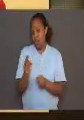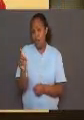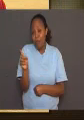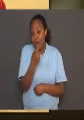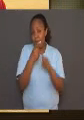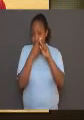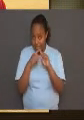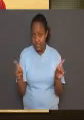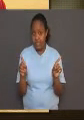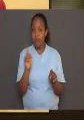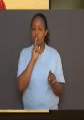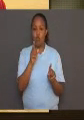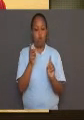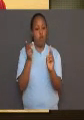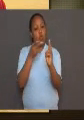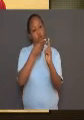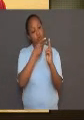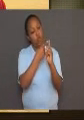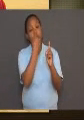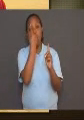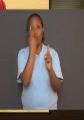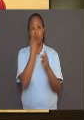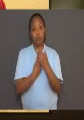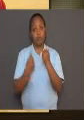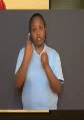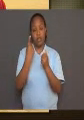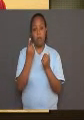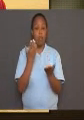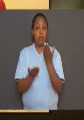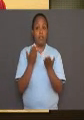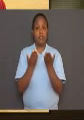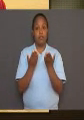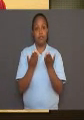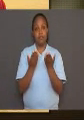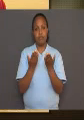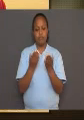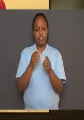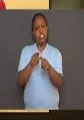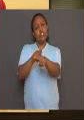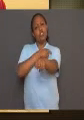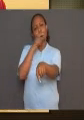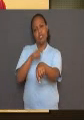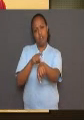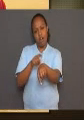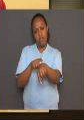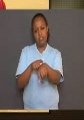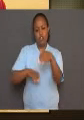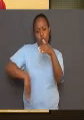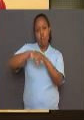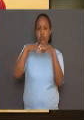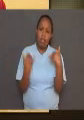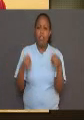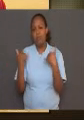However, one of these students prefers to spend his time playing football.